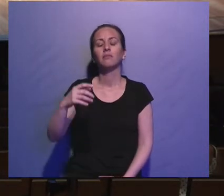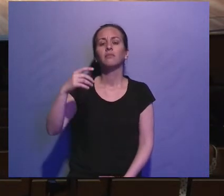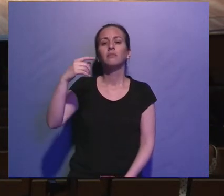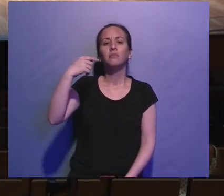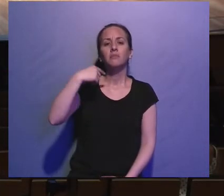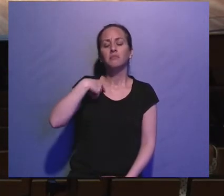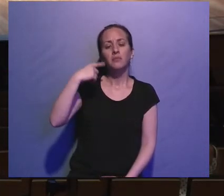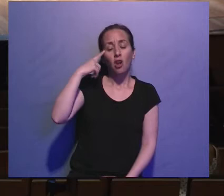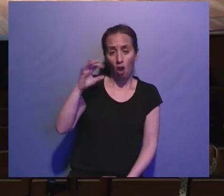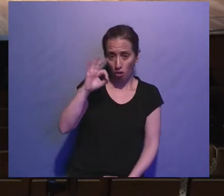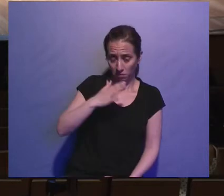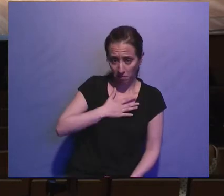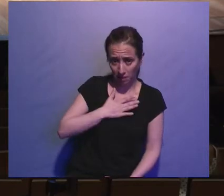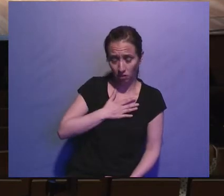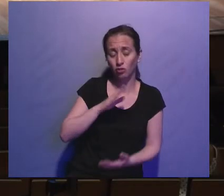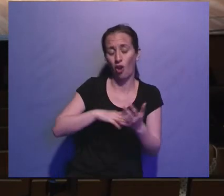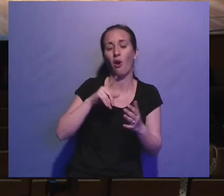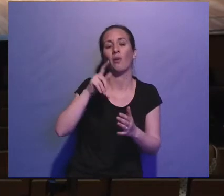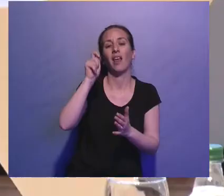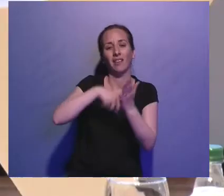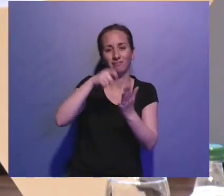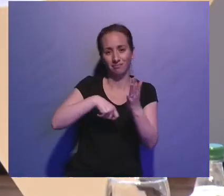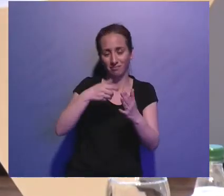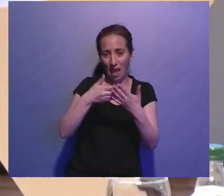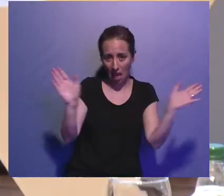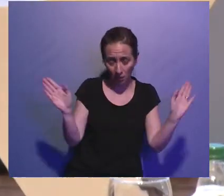best proactive way to combat corruption in cities.